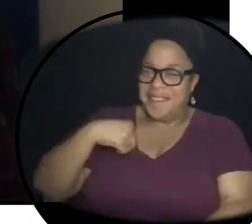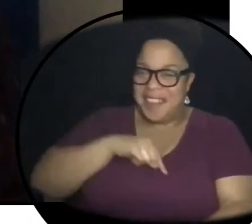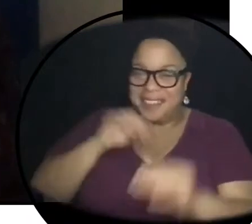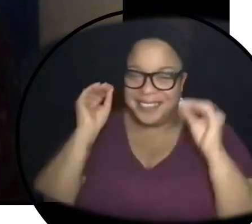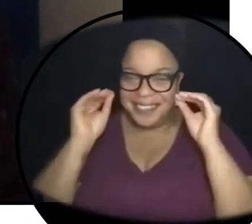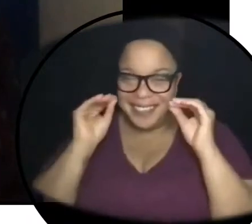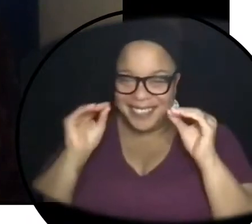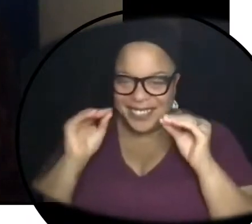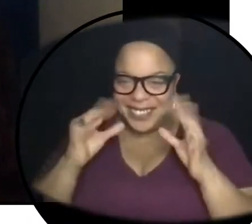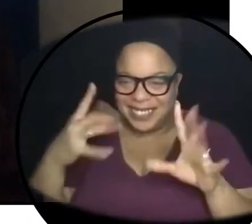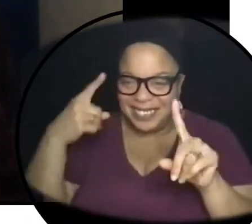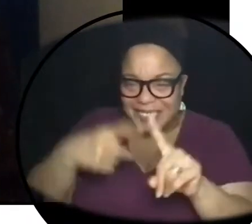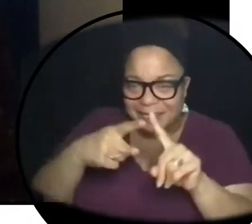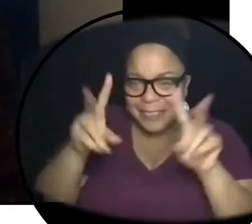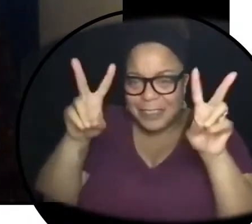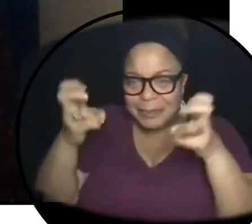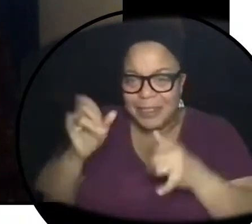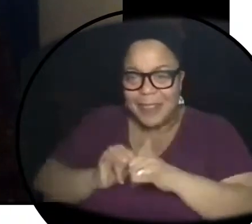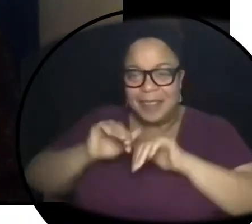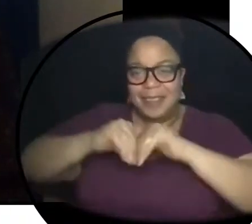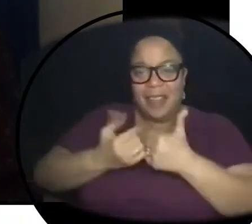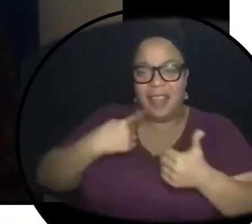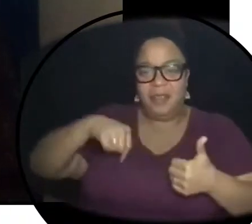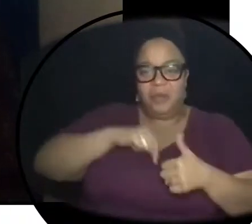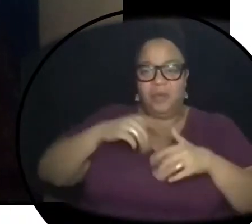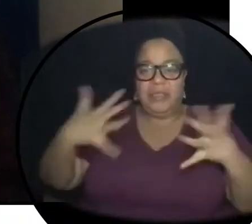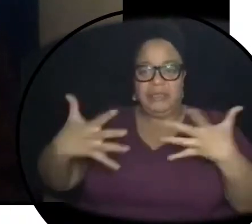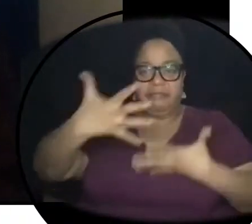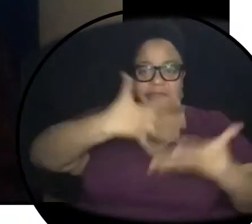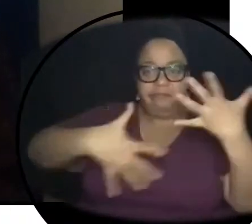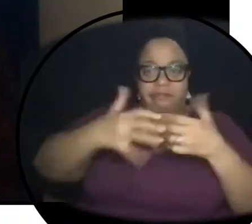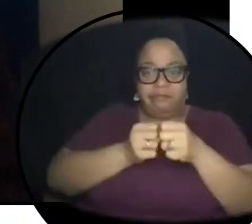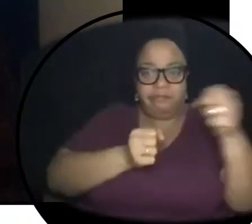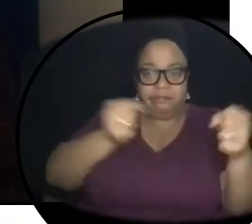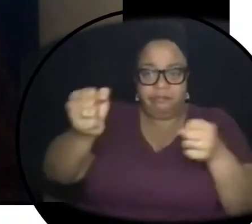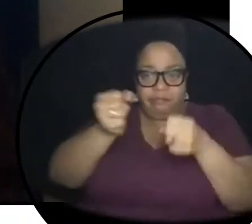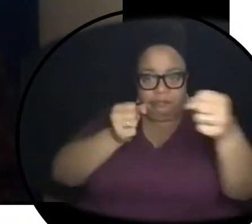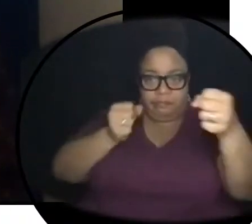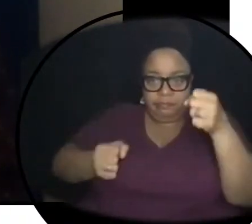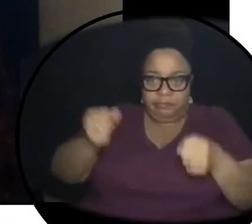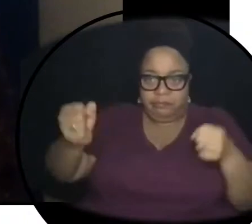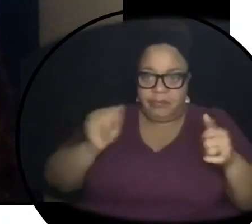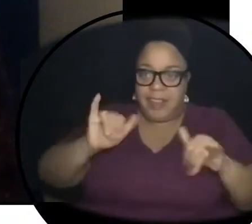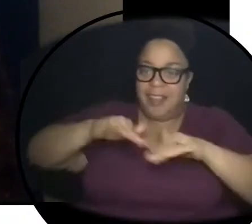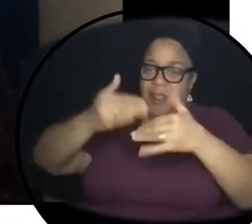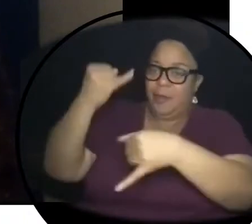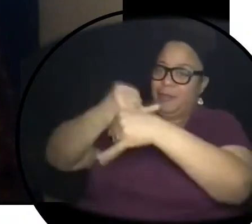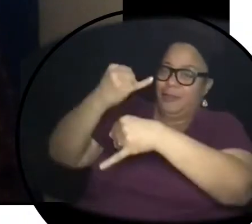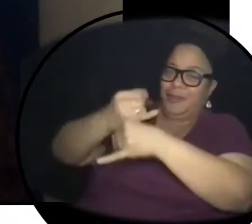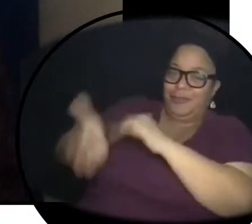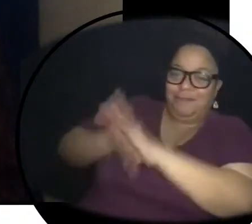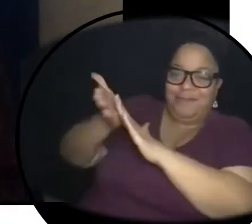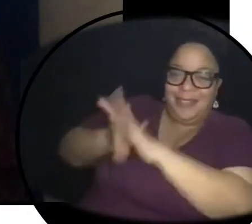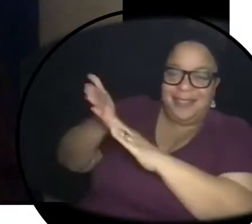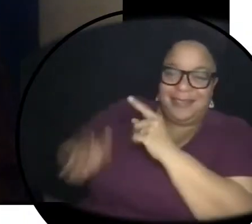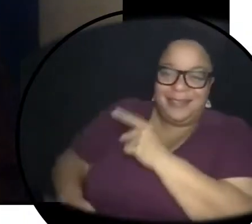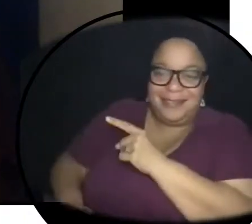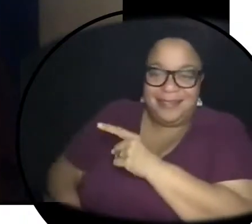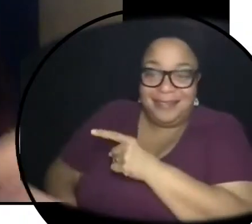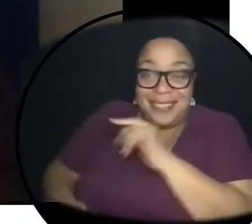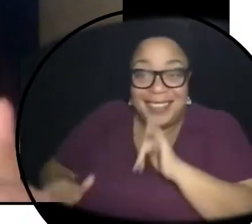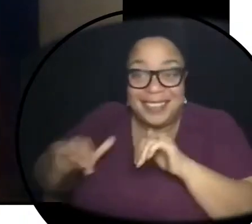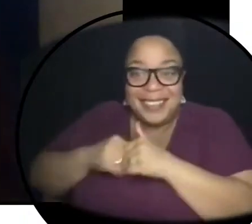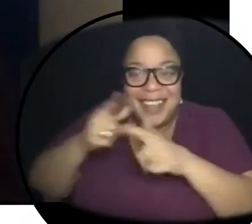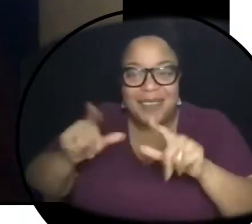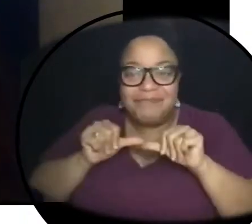colleagues, is to think about learning as communal. Think about learning as a process that can only happen if